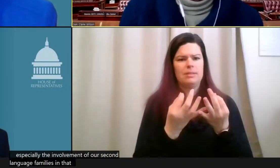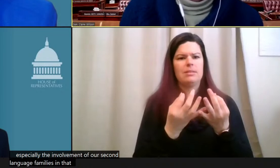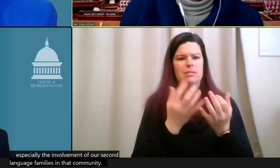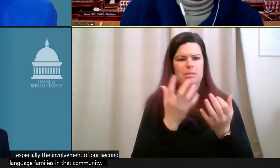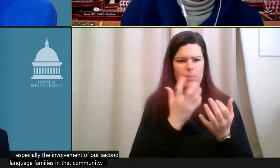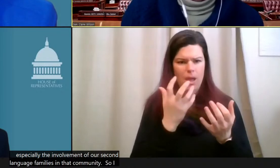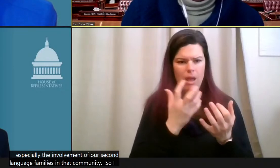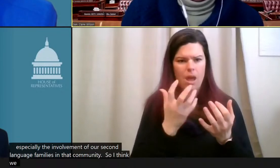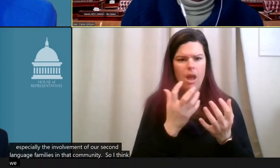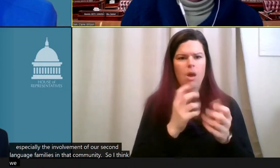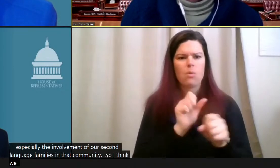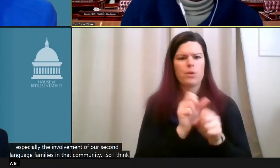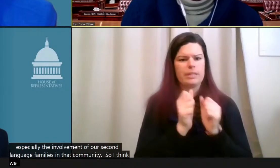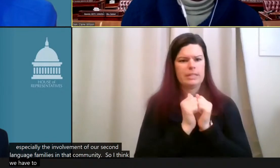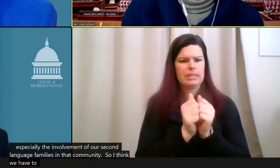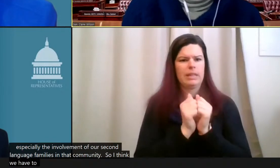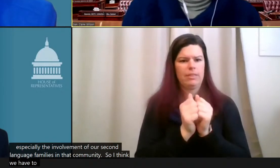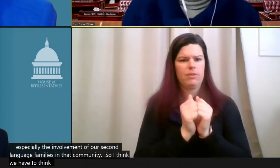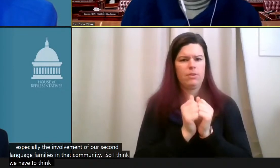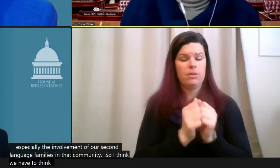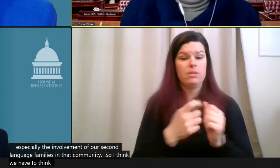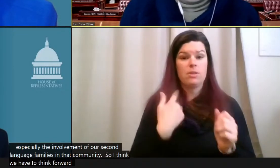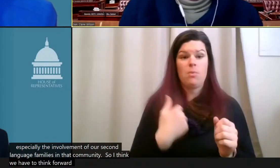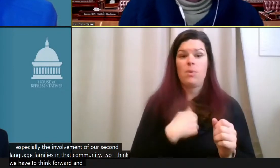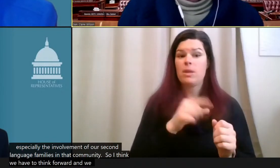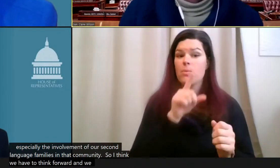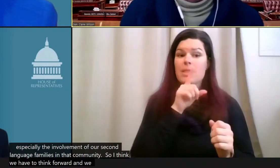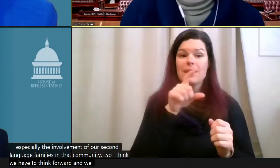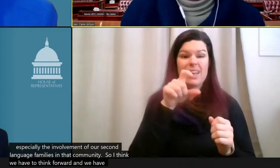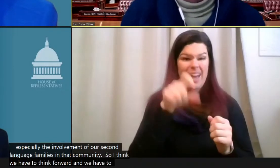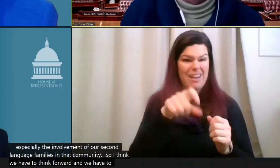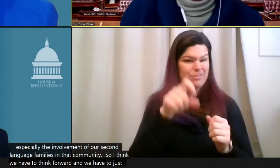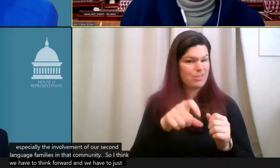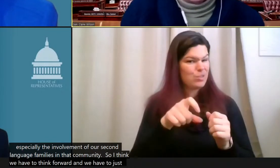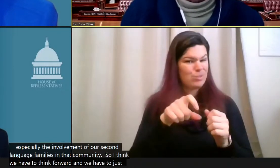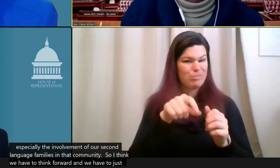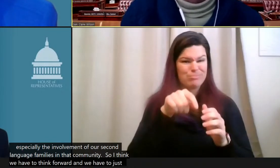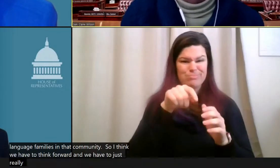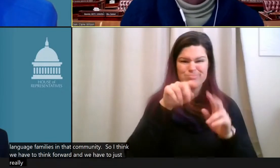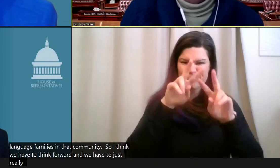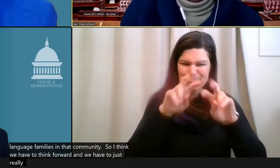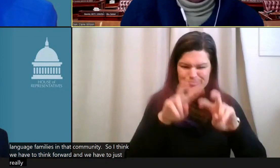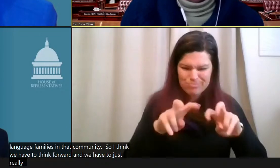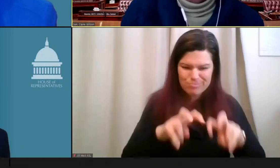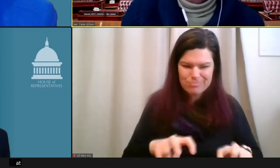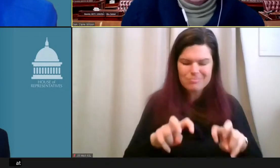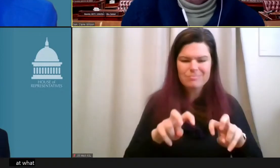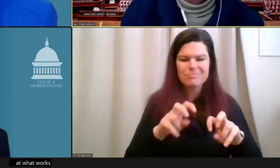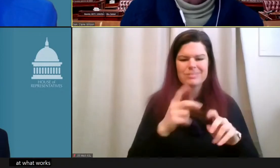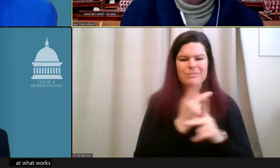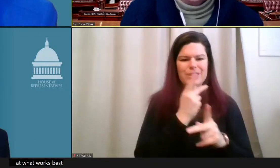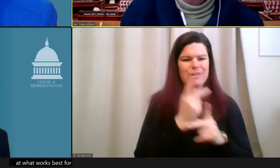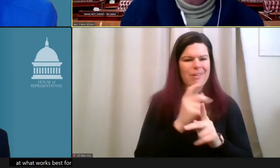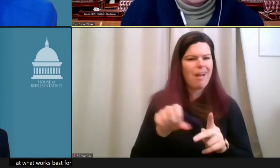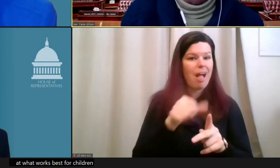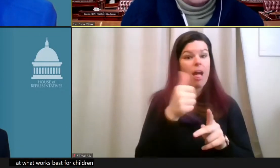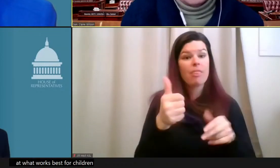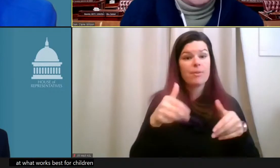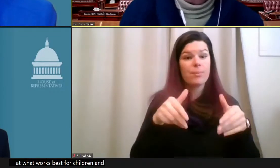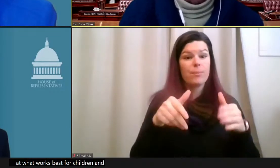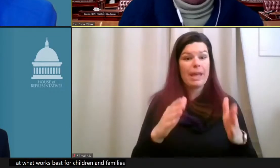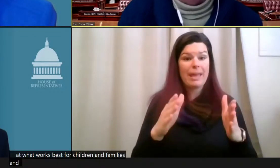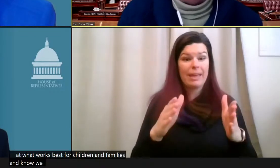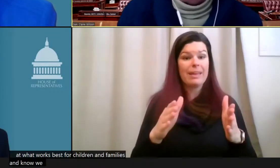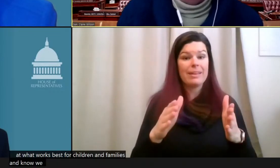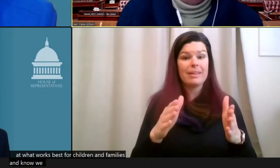have to think forward, and we have to just really look at what works best for children and families, and know we have to